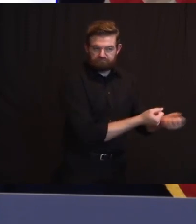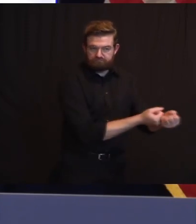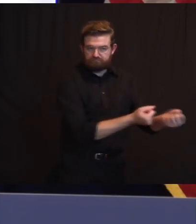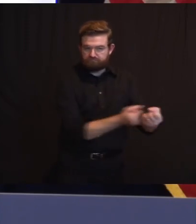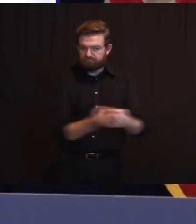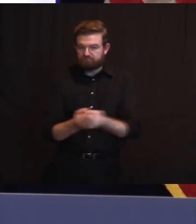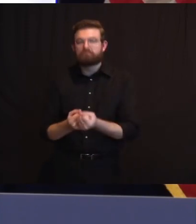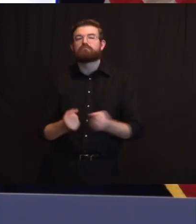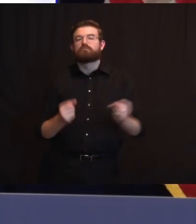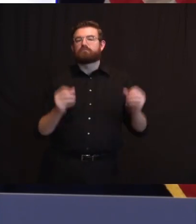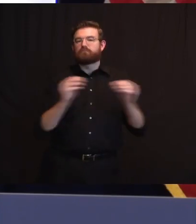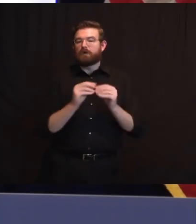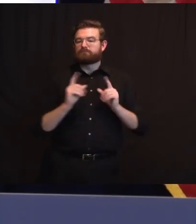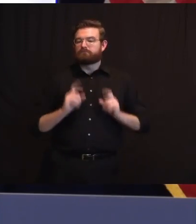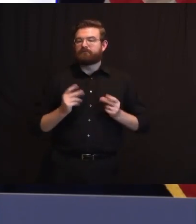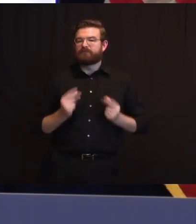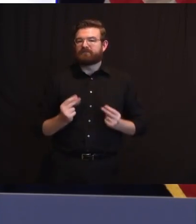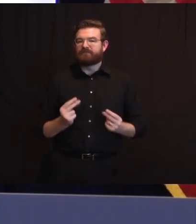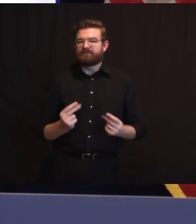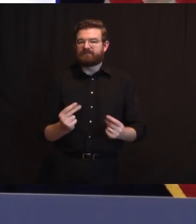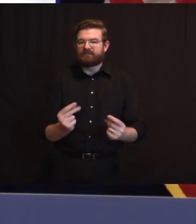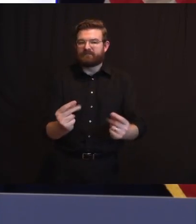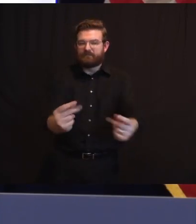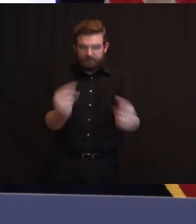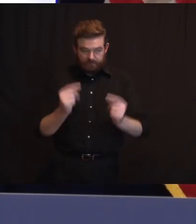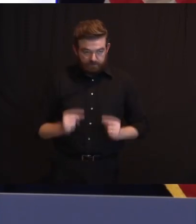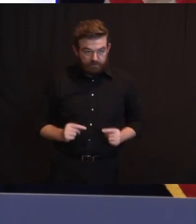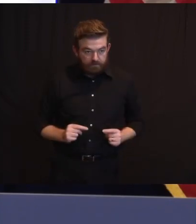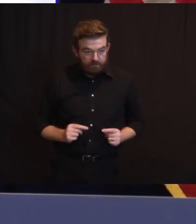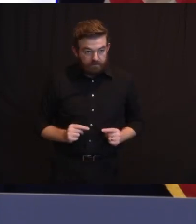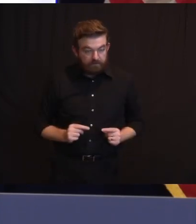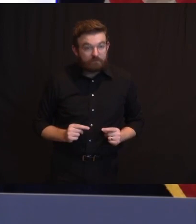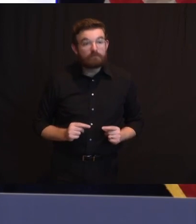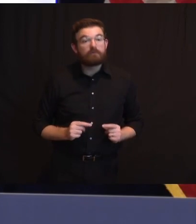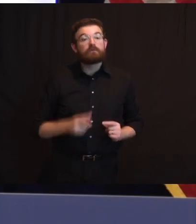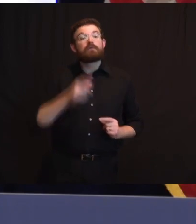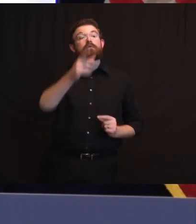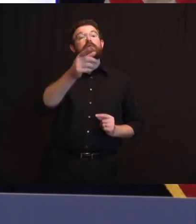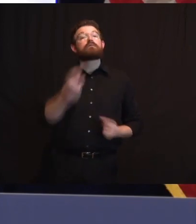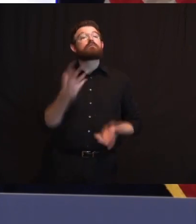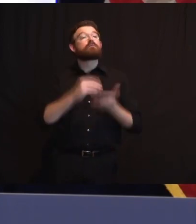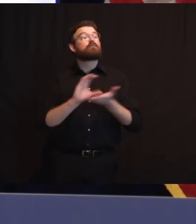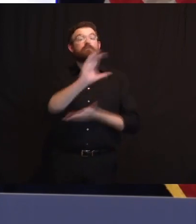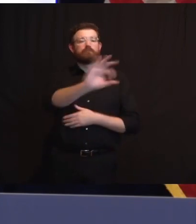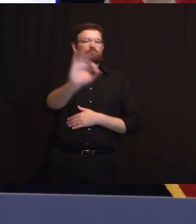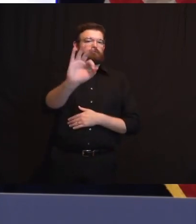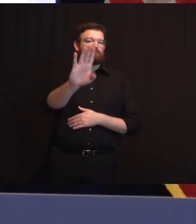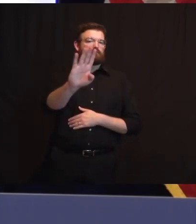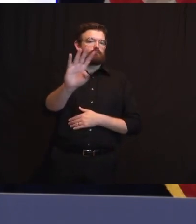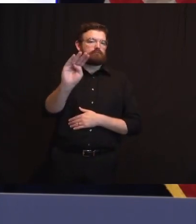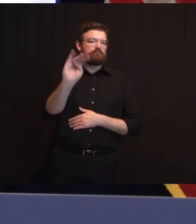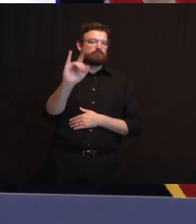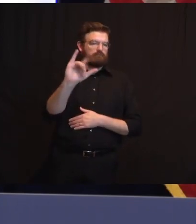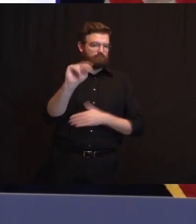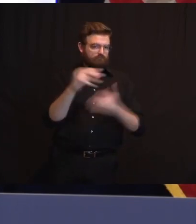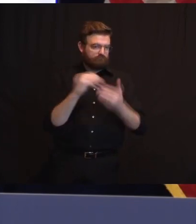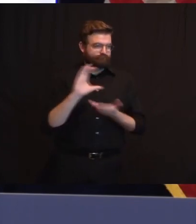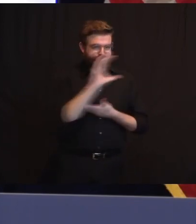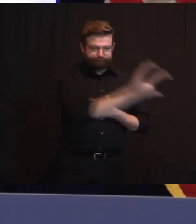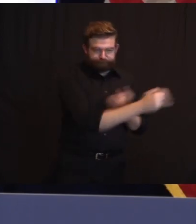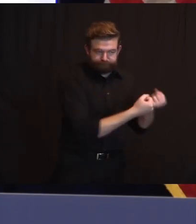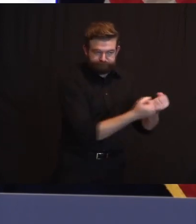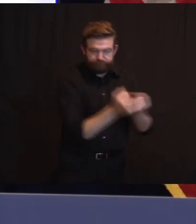The total funding for this initiative is $94 million. The number of grants and the amount per grant will be